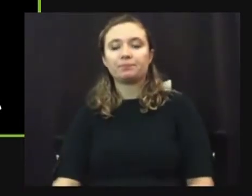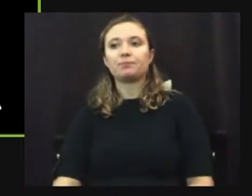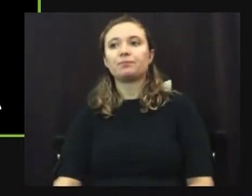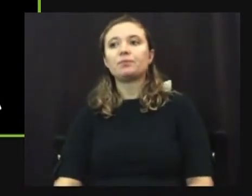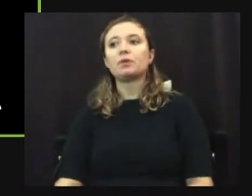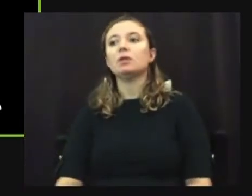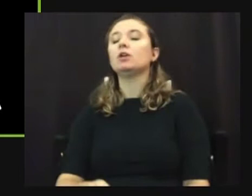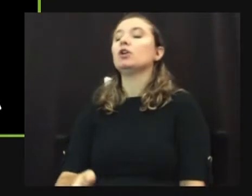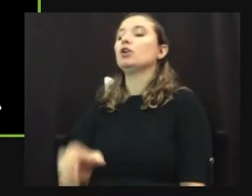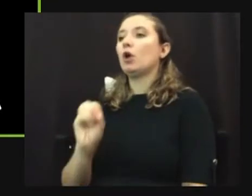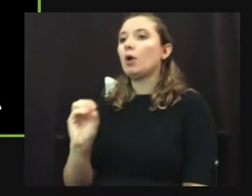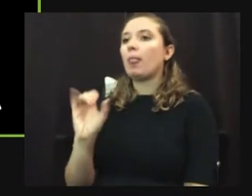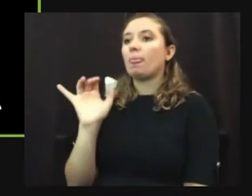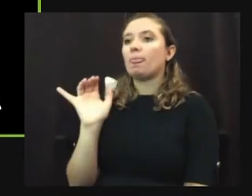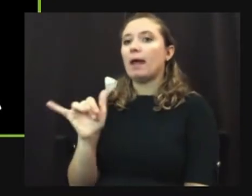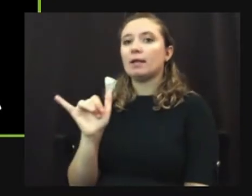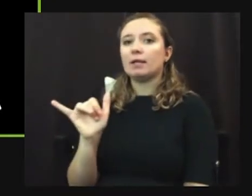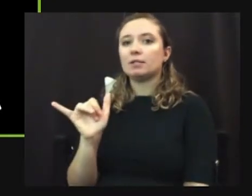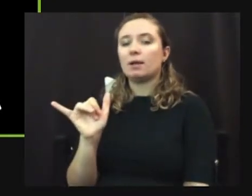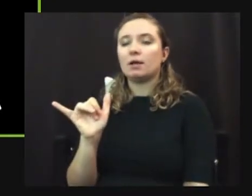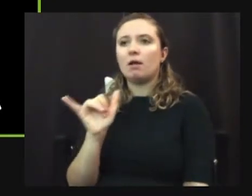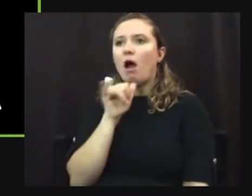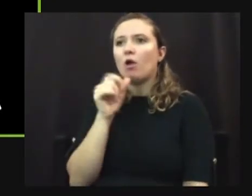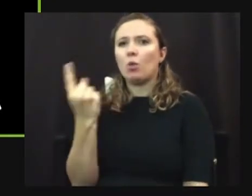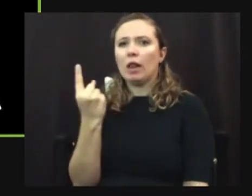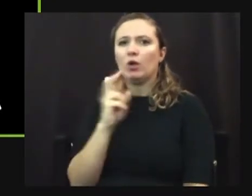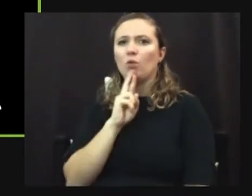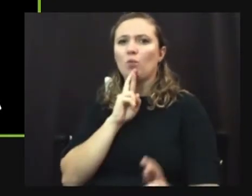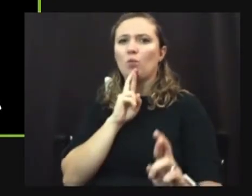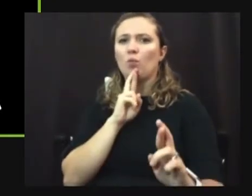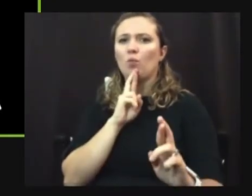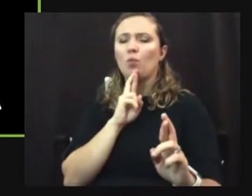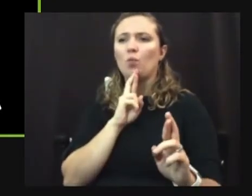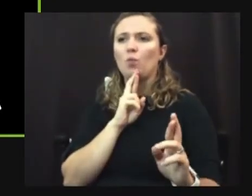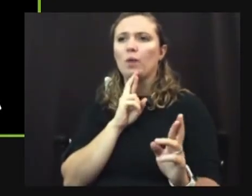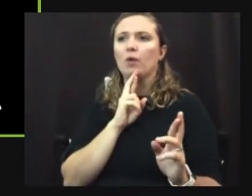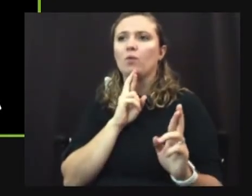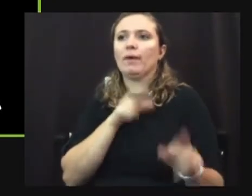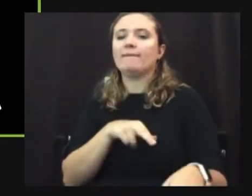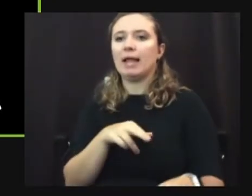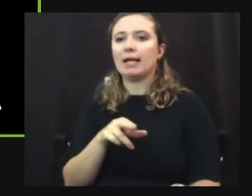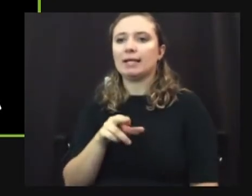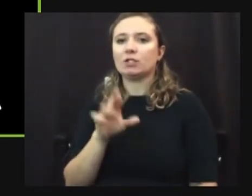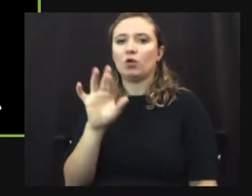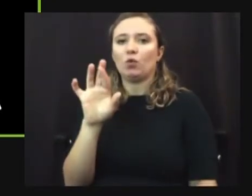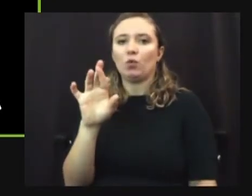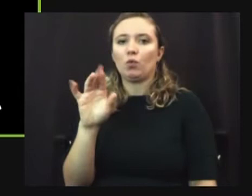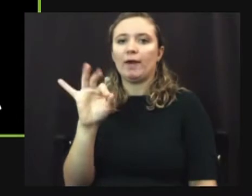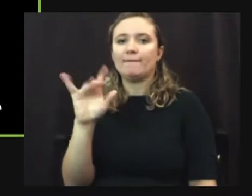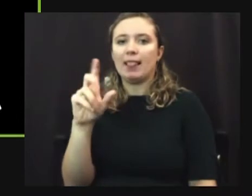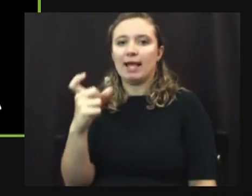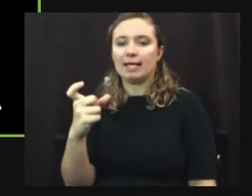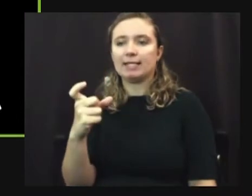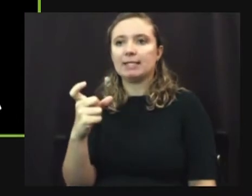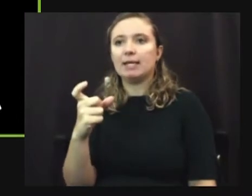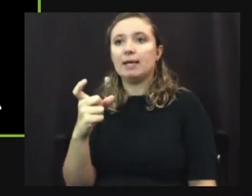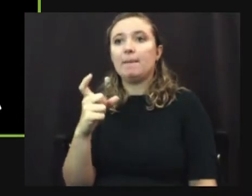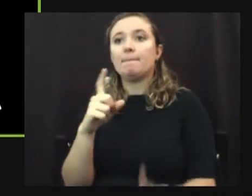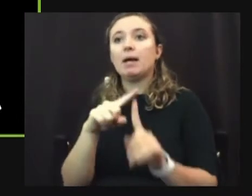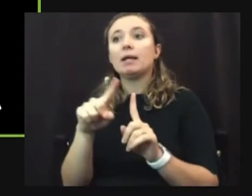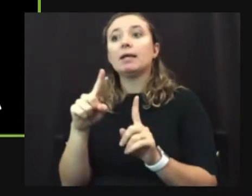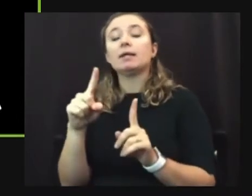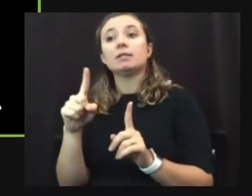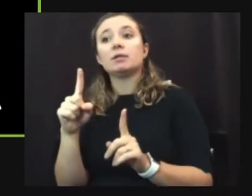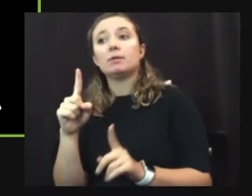moving from just a reflex, right? Reflexively, if it's your child, your protective empathy is going to kick